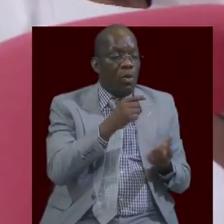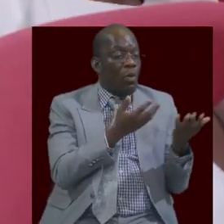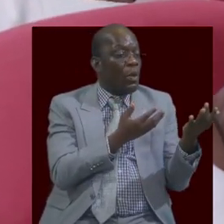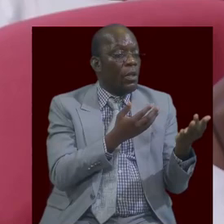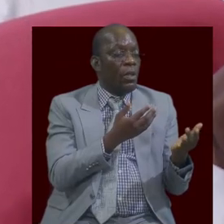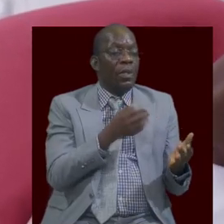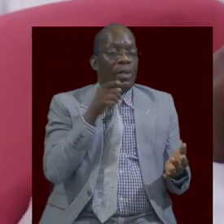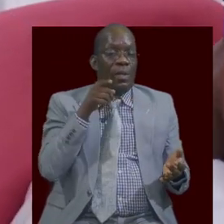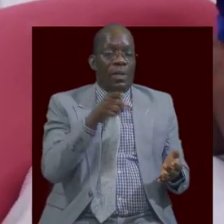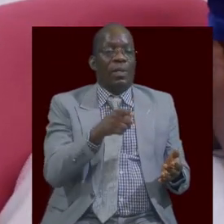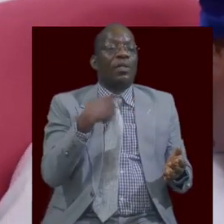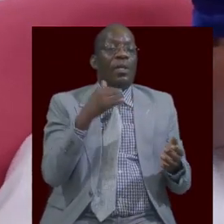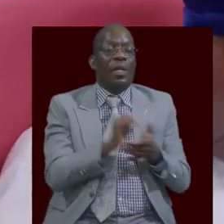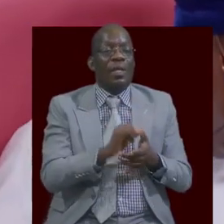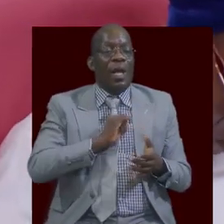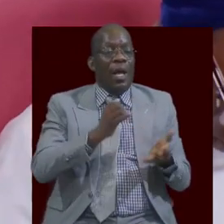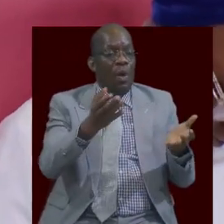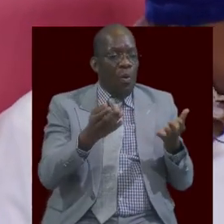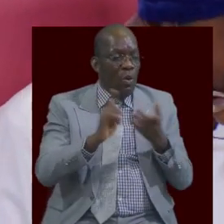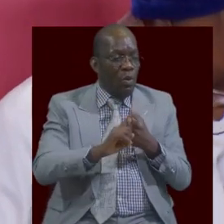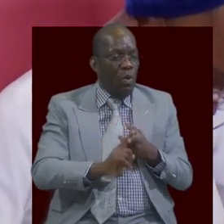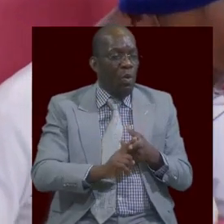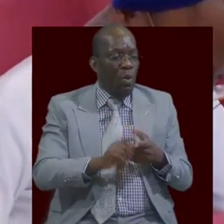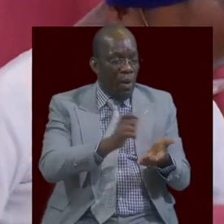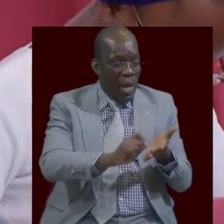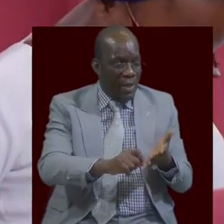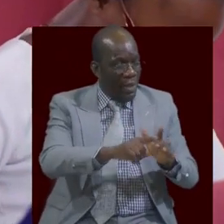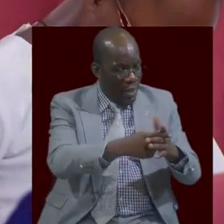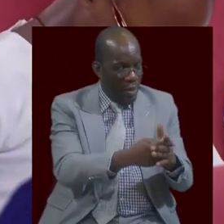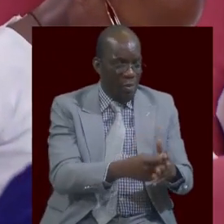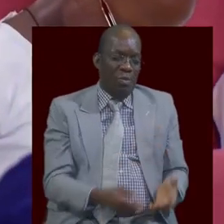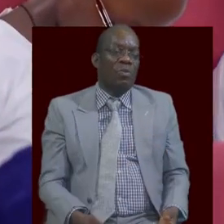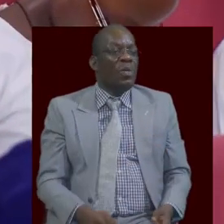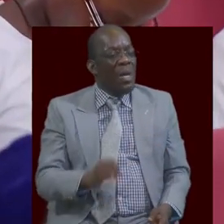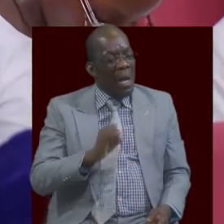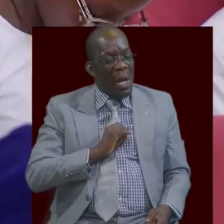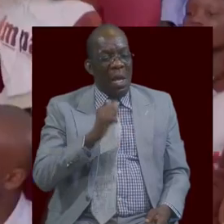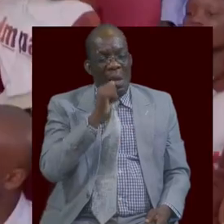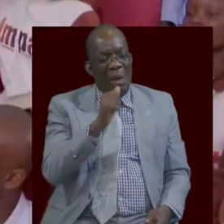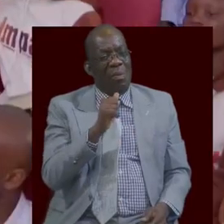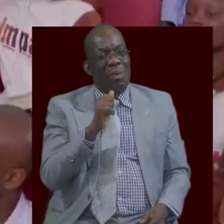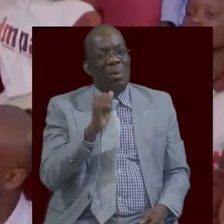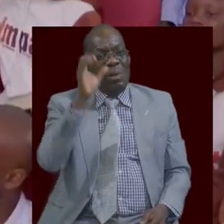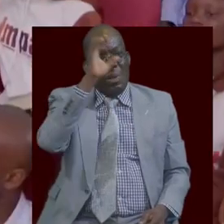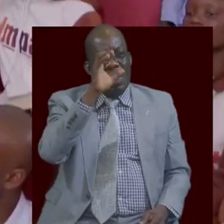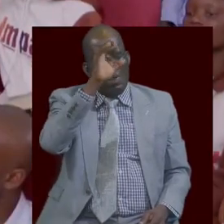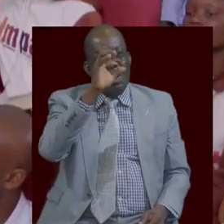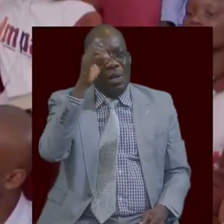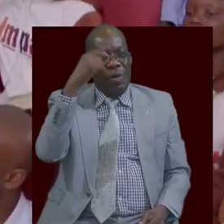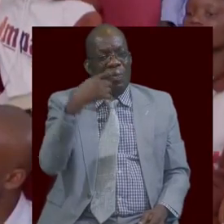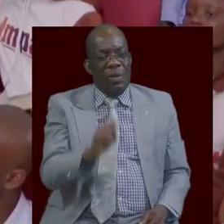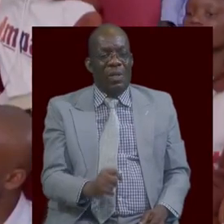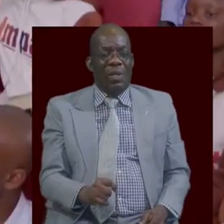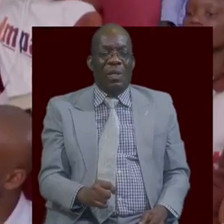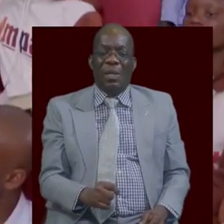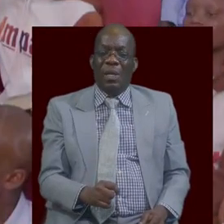said, I want to write. I said, start writing. He said, I'm looking for the letters I will use. I